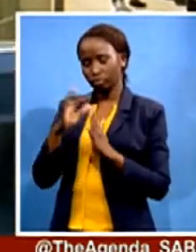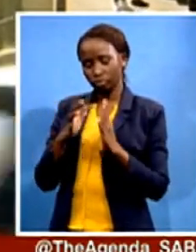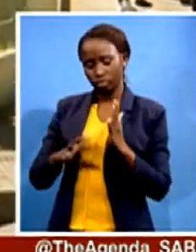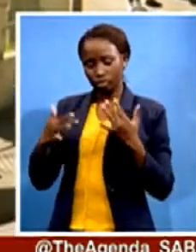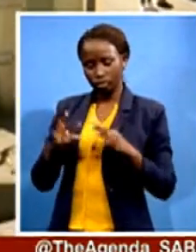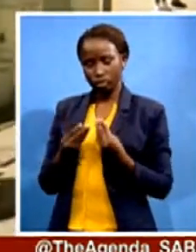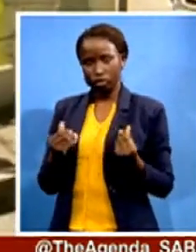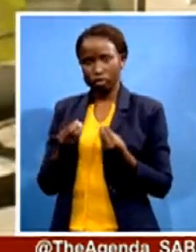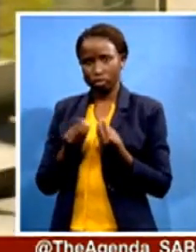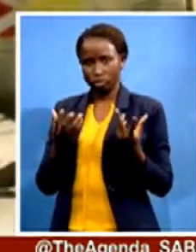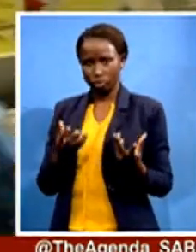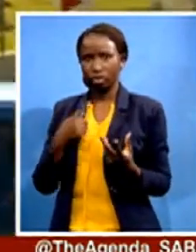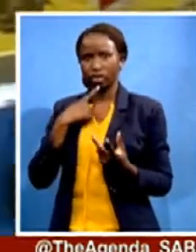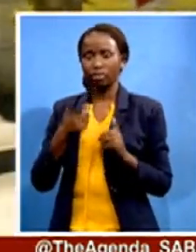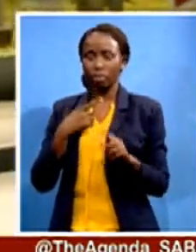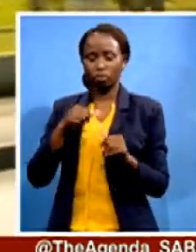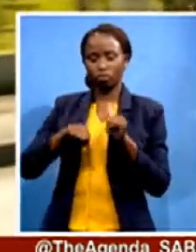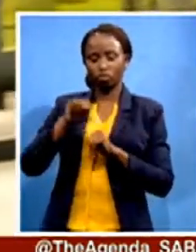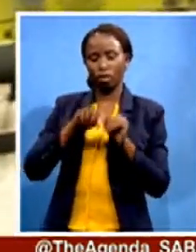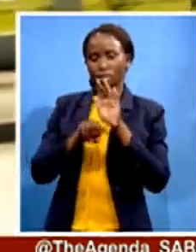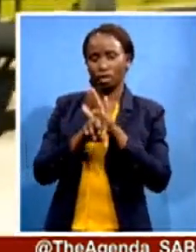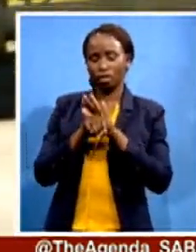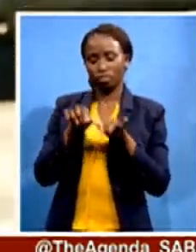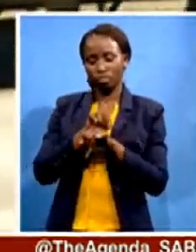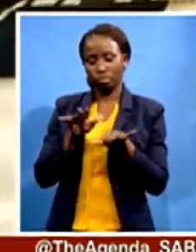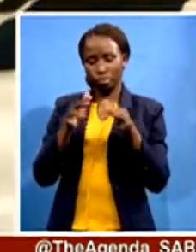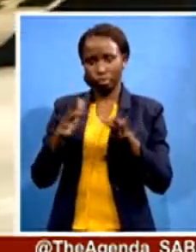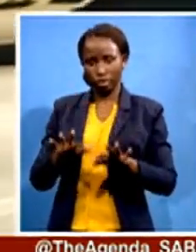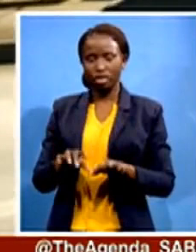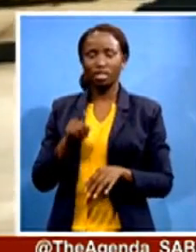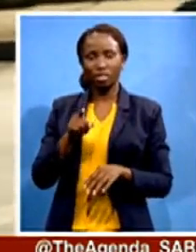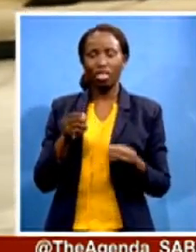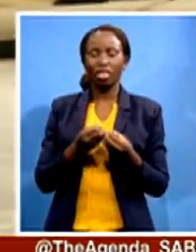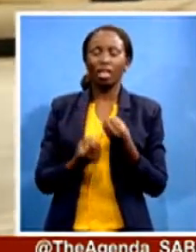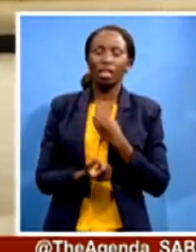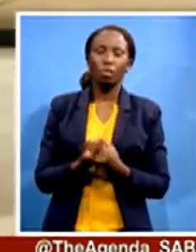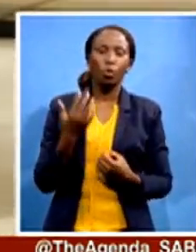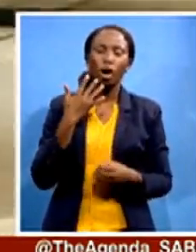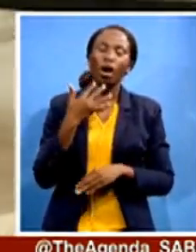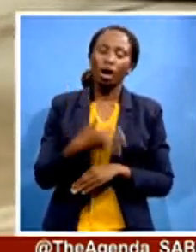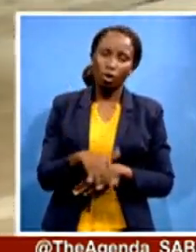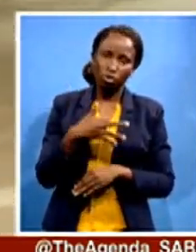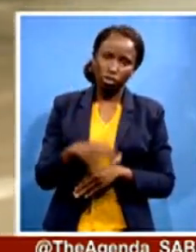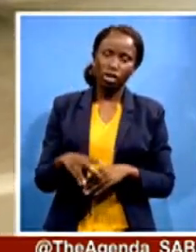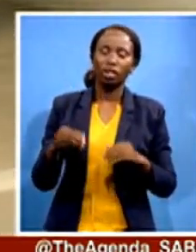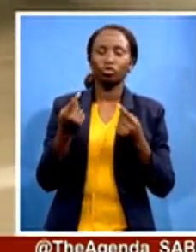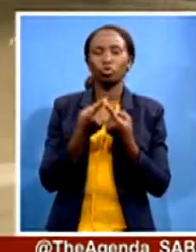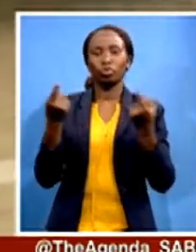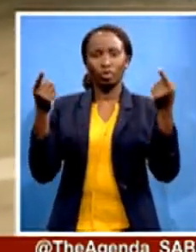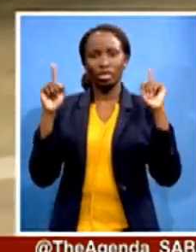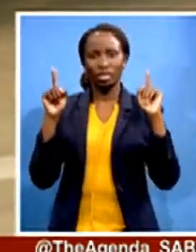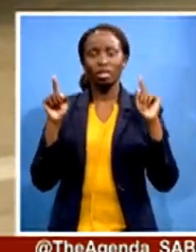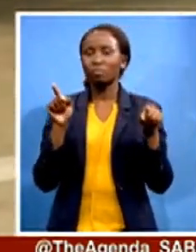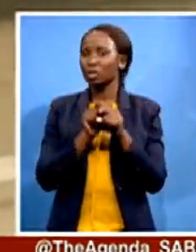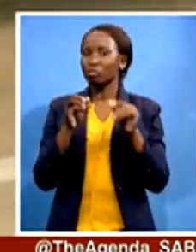platforms. That thing happened outside the university, of which I've asked all students, and none of them was aware of what happened there. So